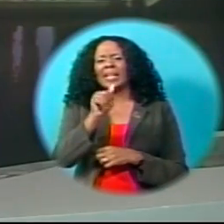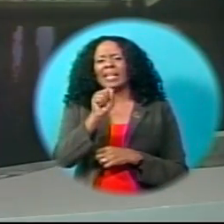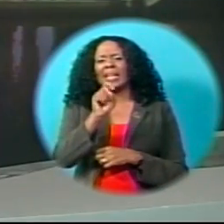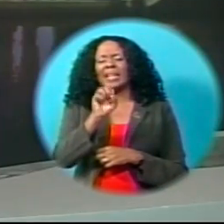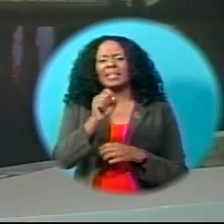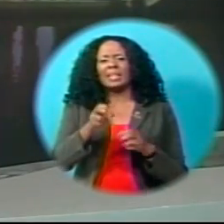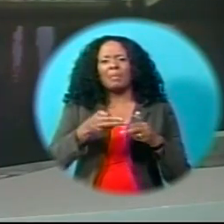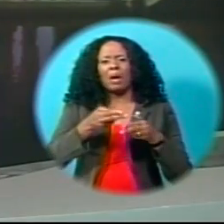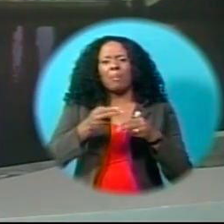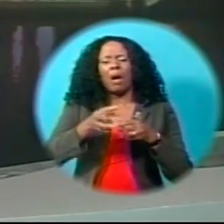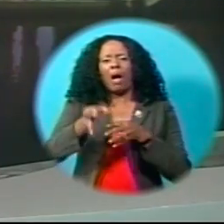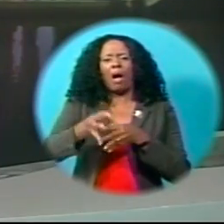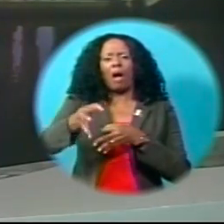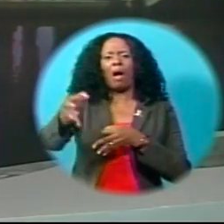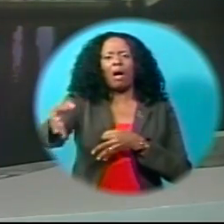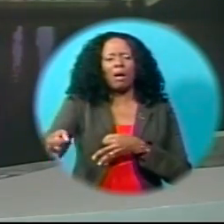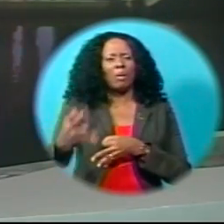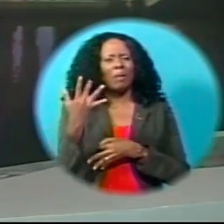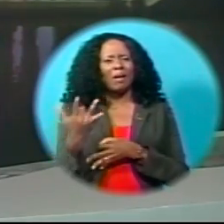the backlog within the system.